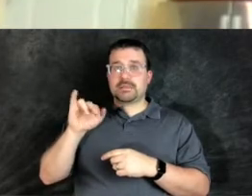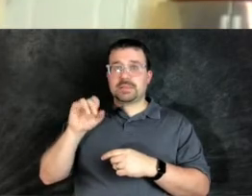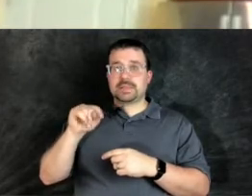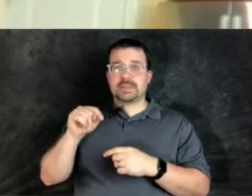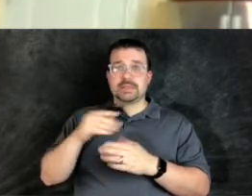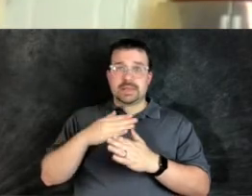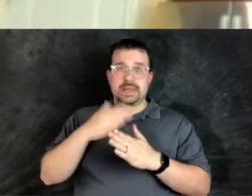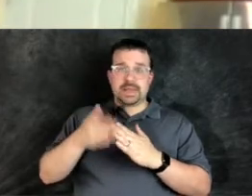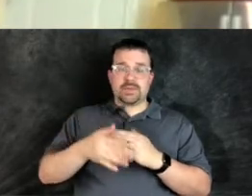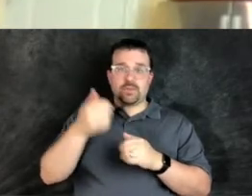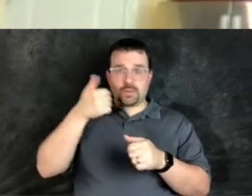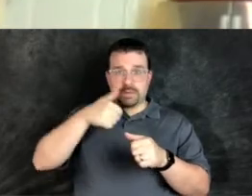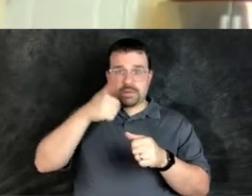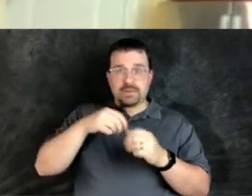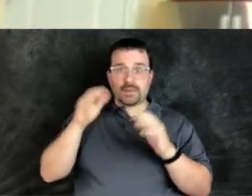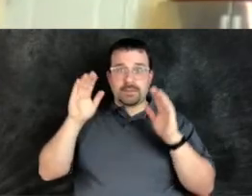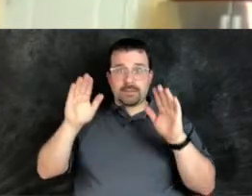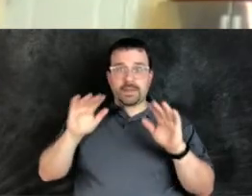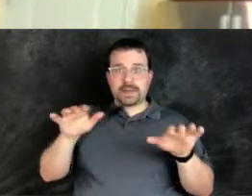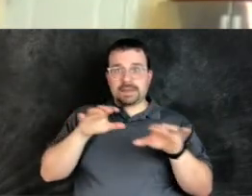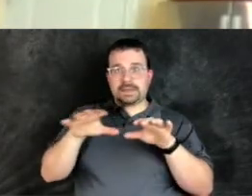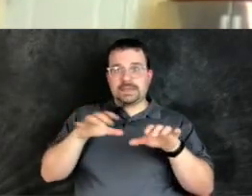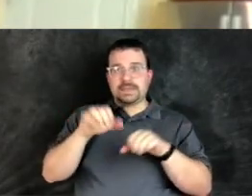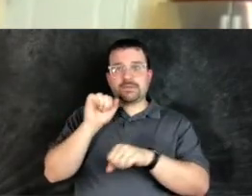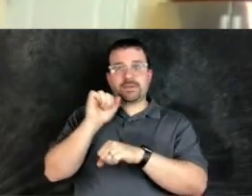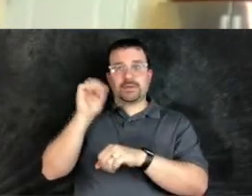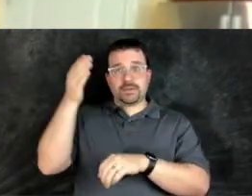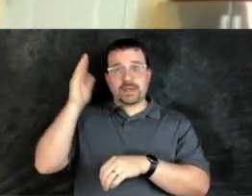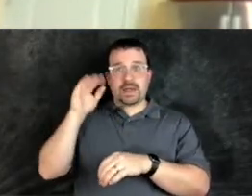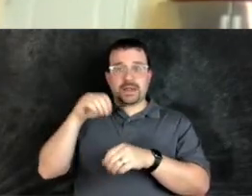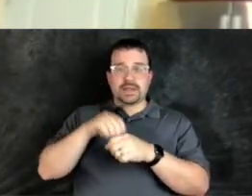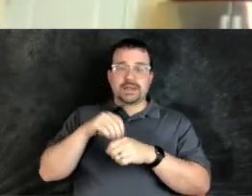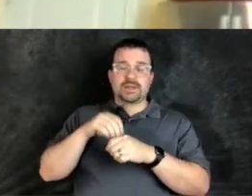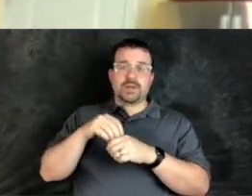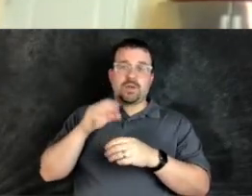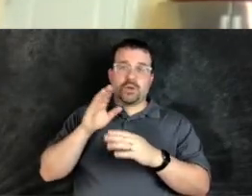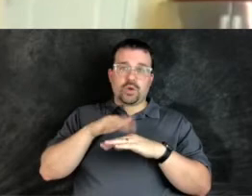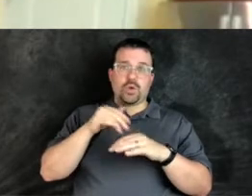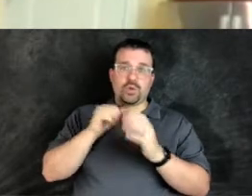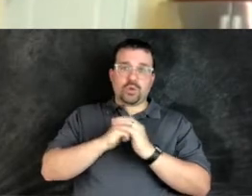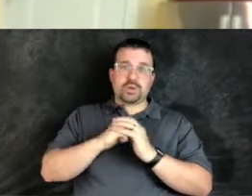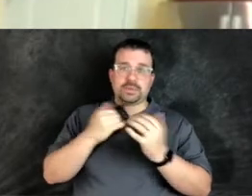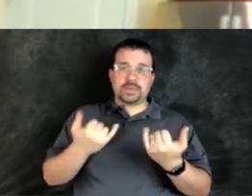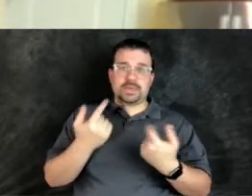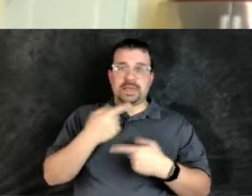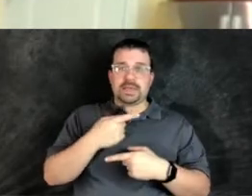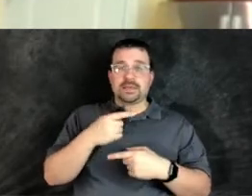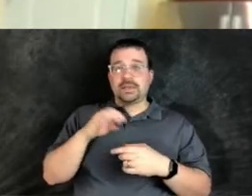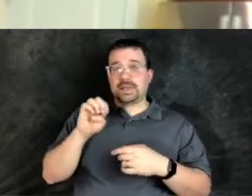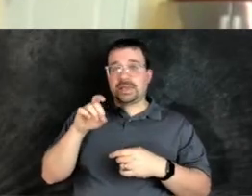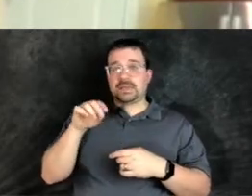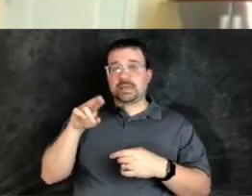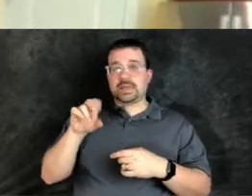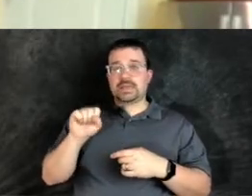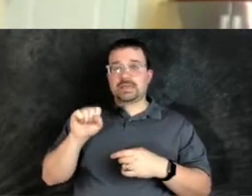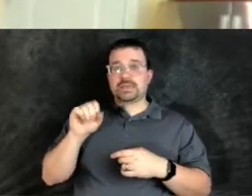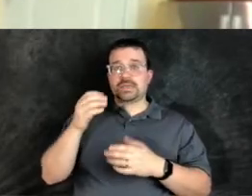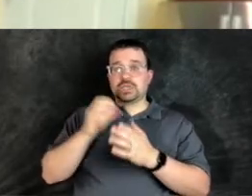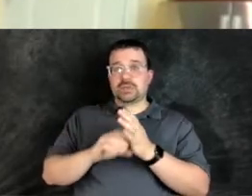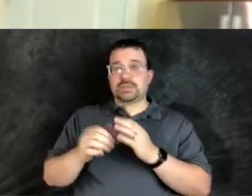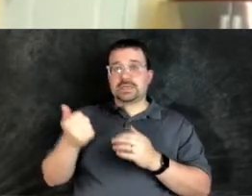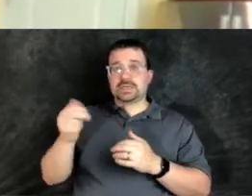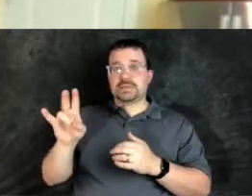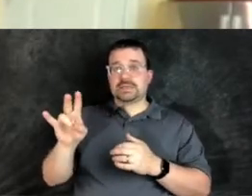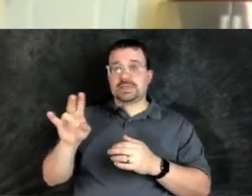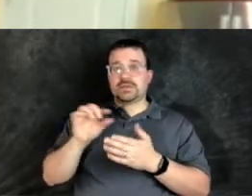the remembrance of the mighty deeds of God in our call to worship today. This is Exodus chapter